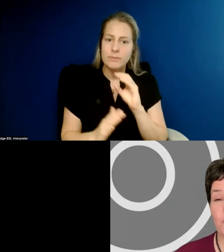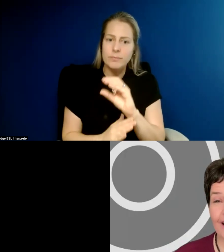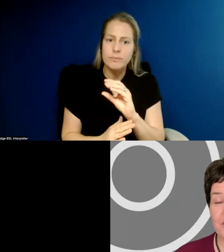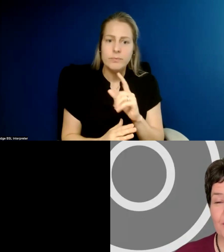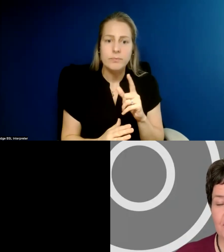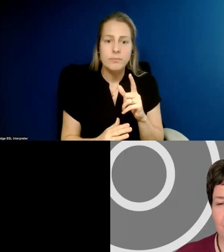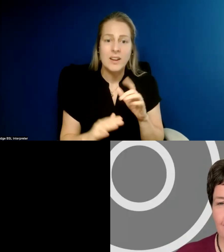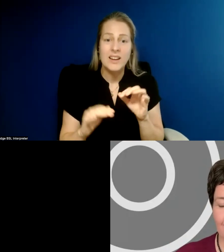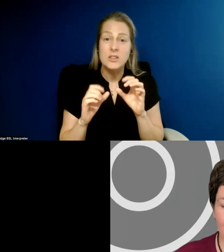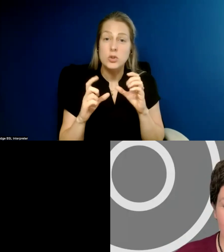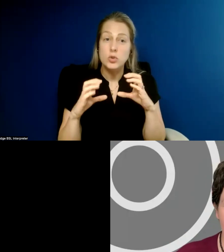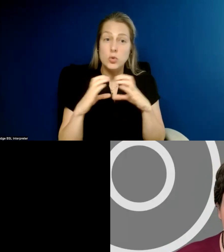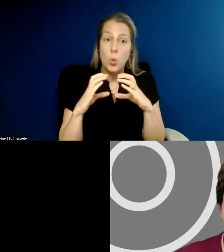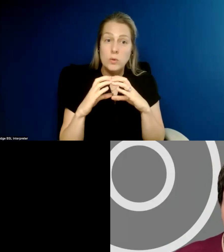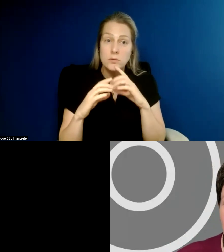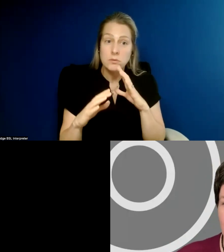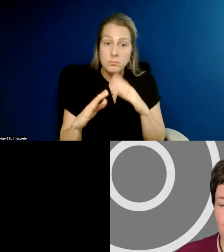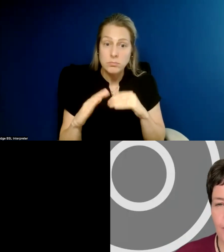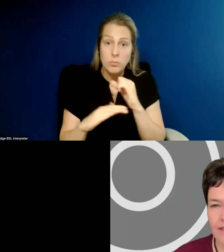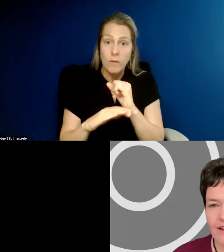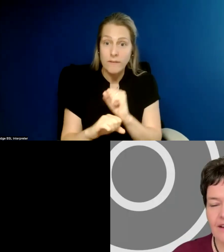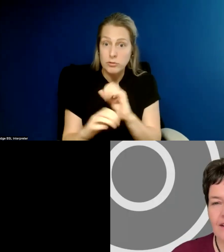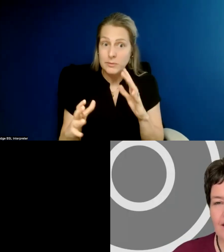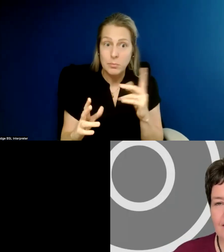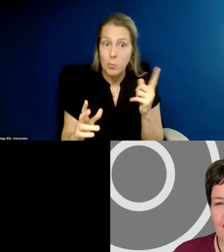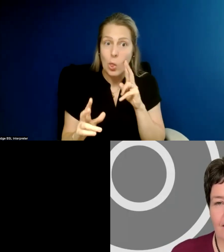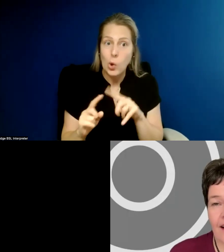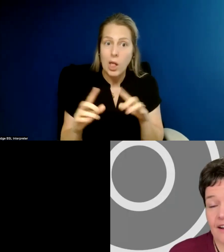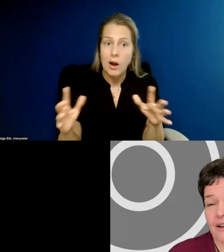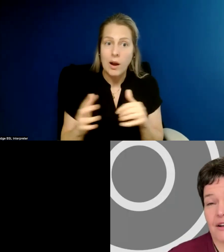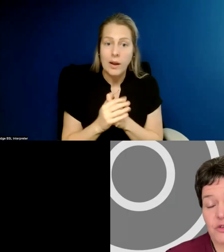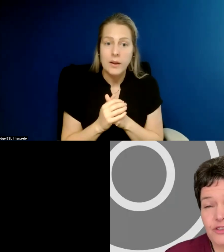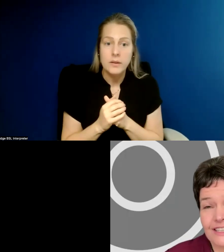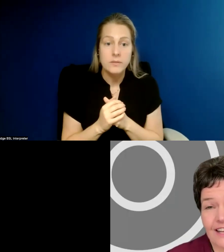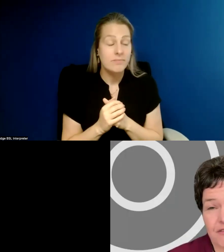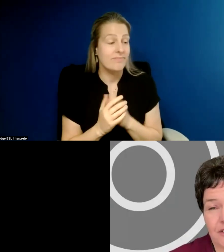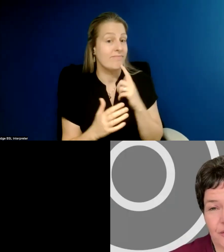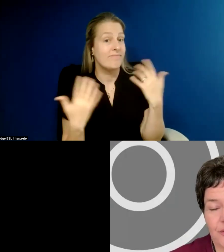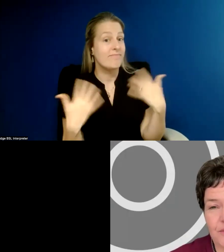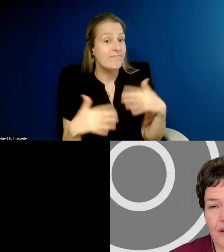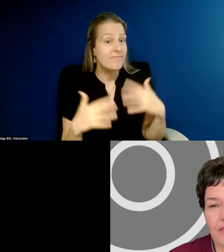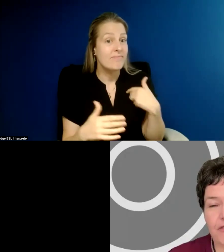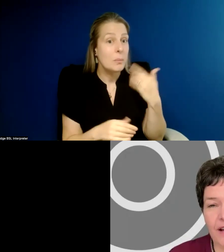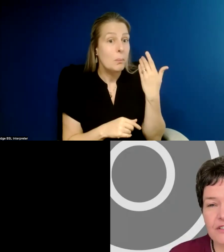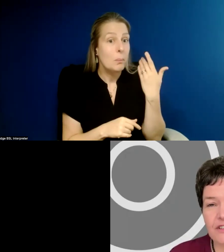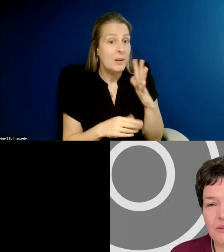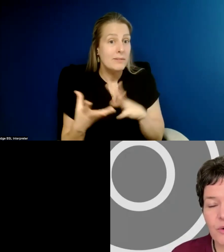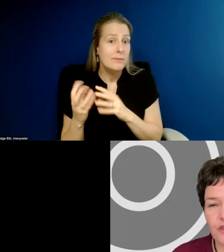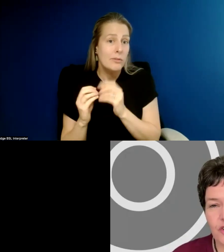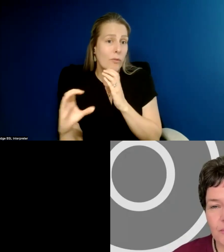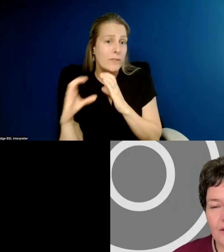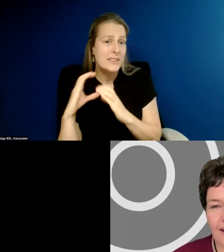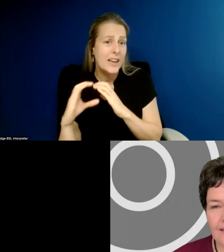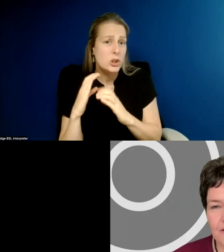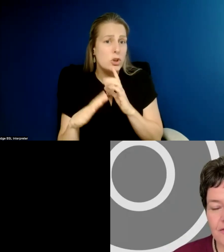different? Great question, Dominic. Actually, I've begun a conversation with Cesar Rodriguez Garavito, who is one of the founders of the